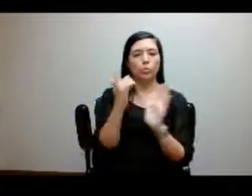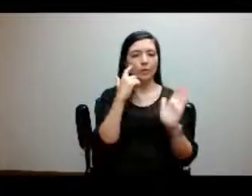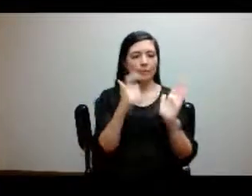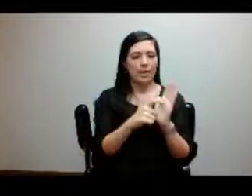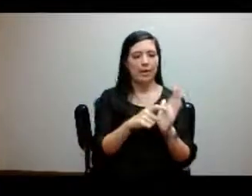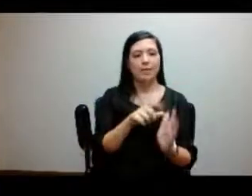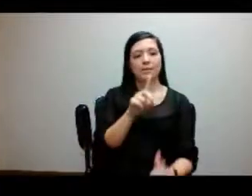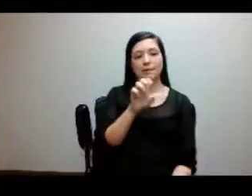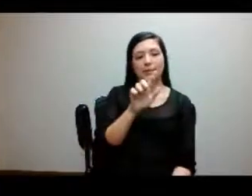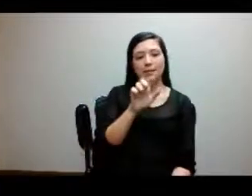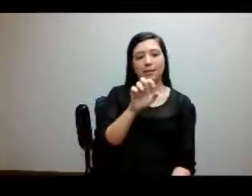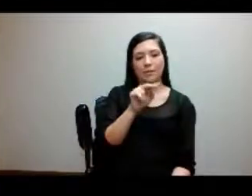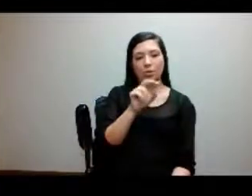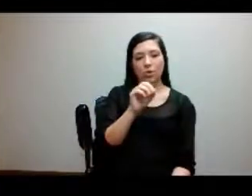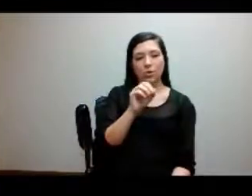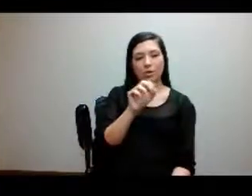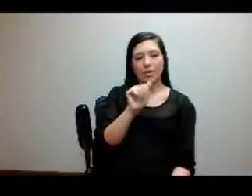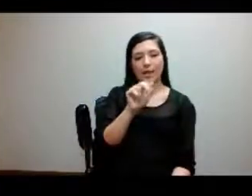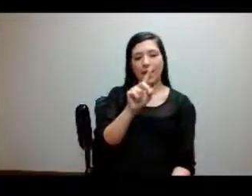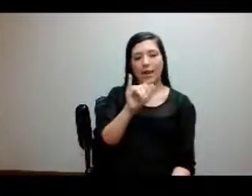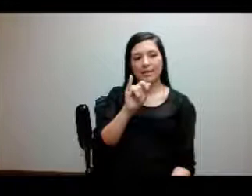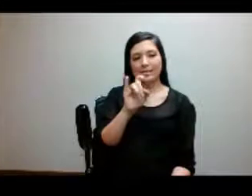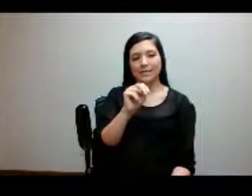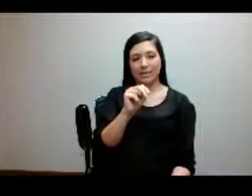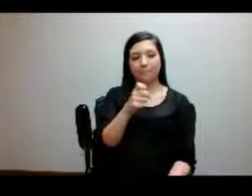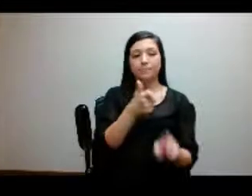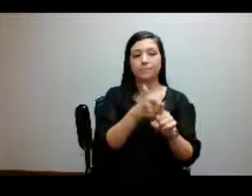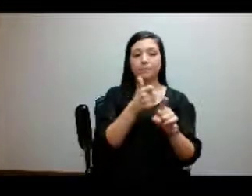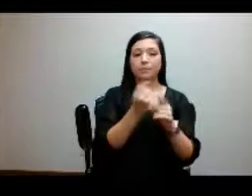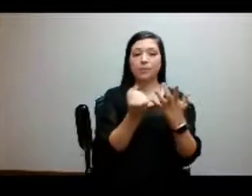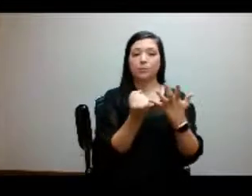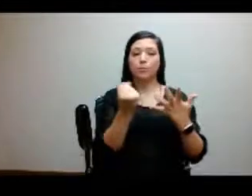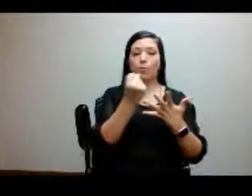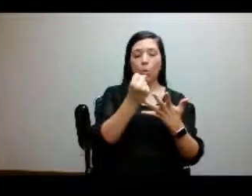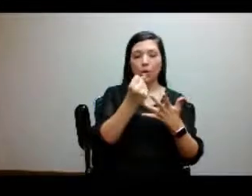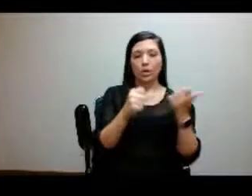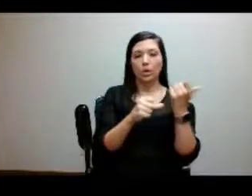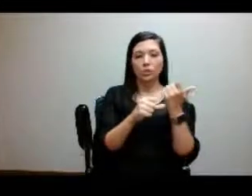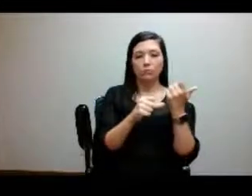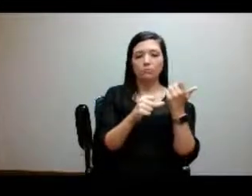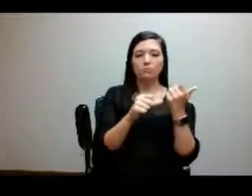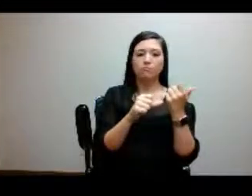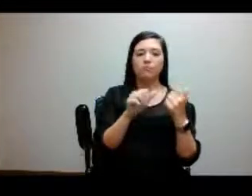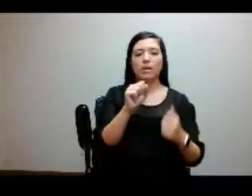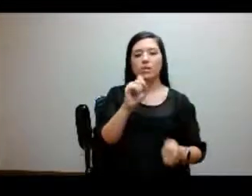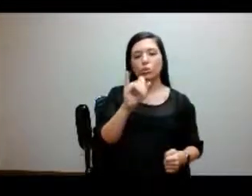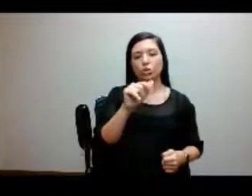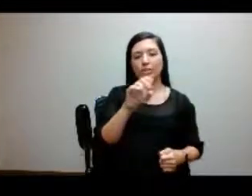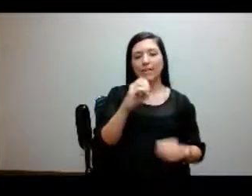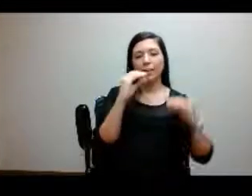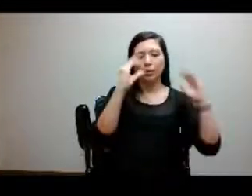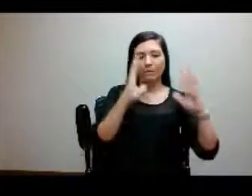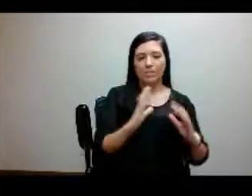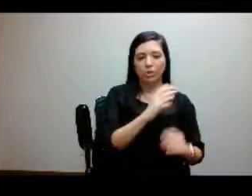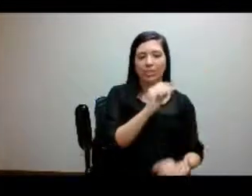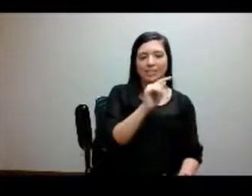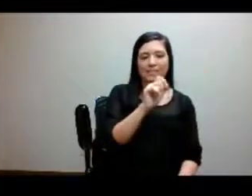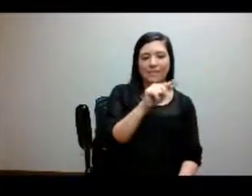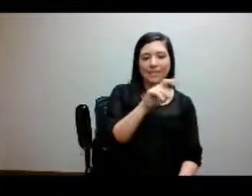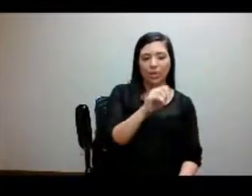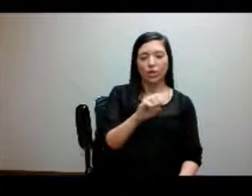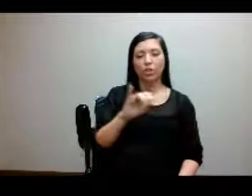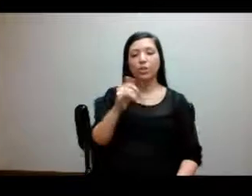DeLeon Addison was promoted to associate professor and received tenure. Jessica Cox